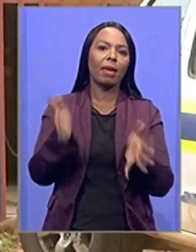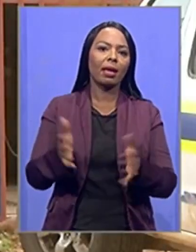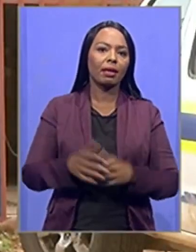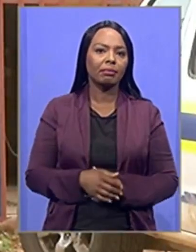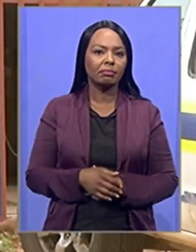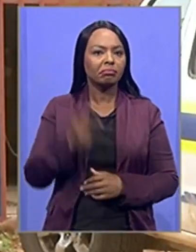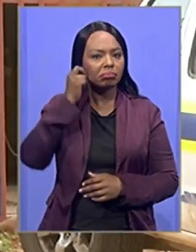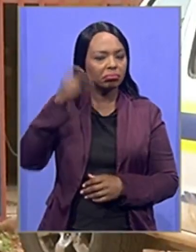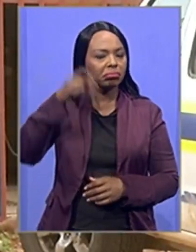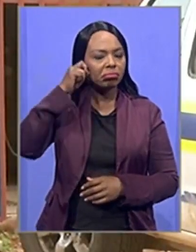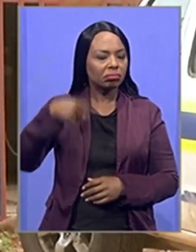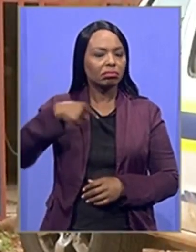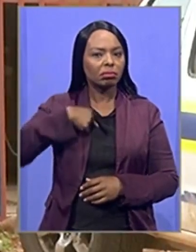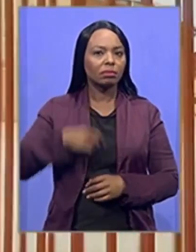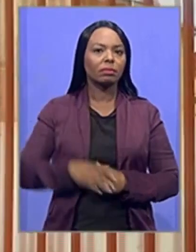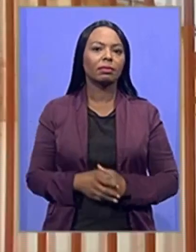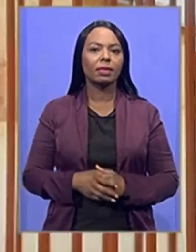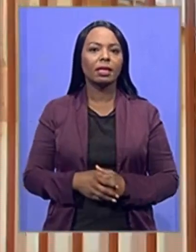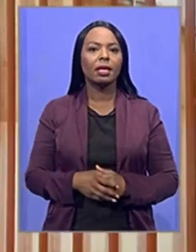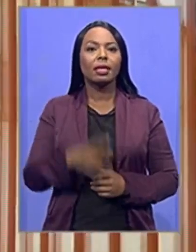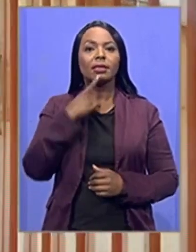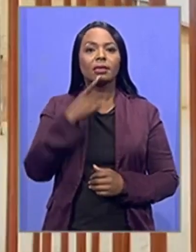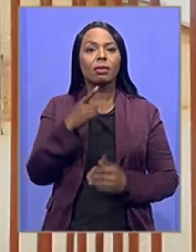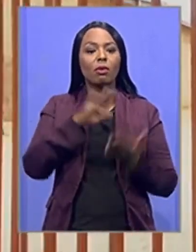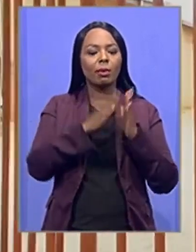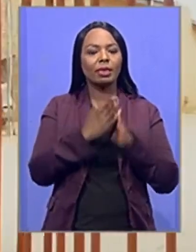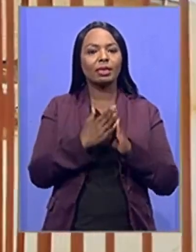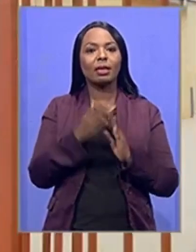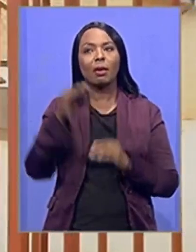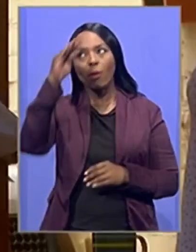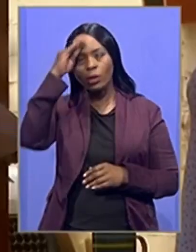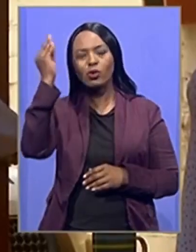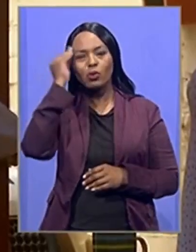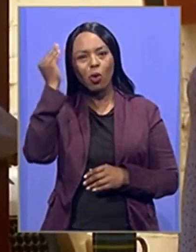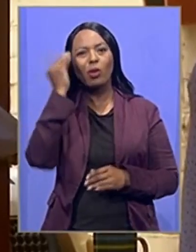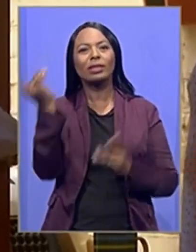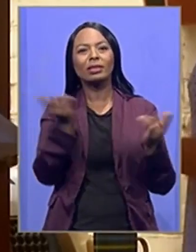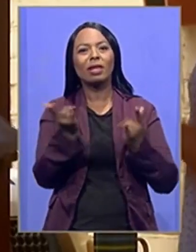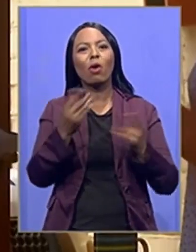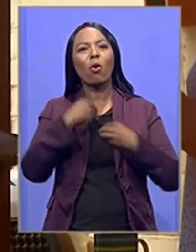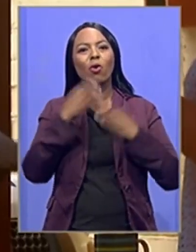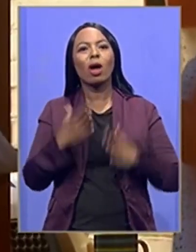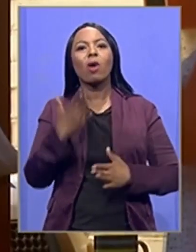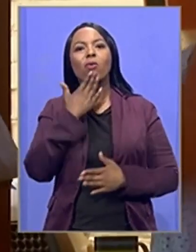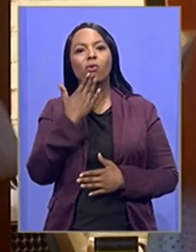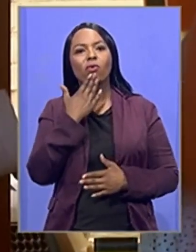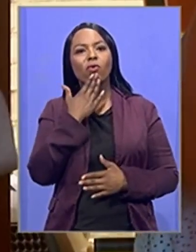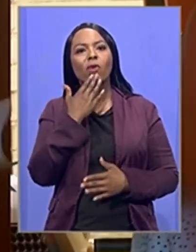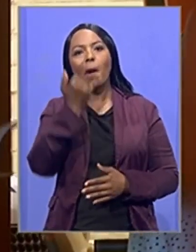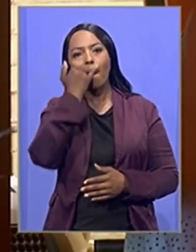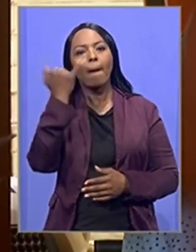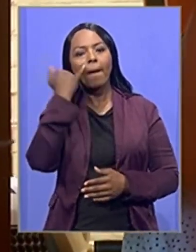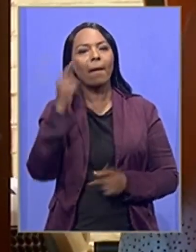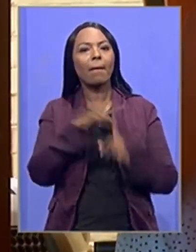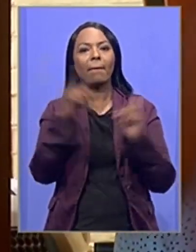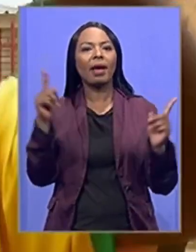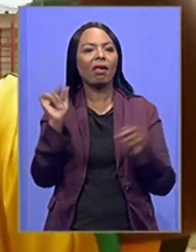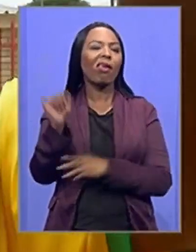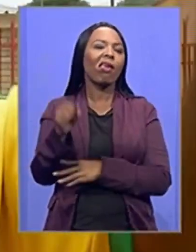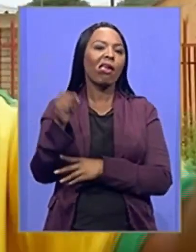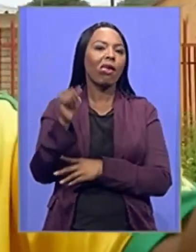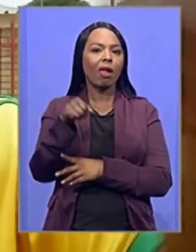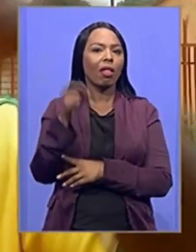bega fa sepodisi se itse bagwebi ba diritibatsi mme se retelelwa ke go tsaya dikgato kgatlanong nabo. Dikgetsi di a bula gore ne gona